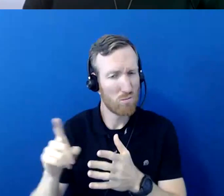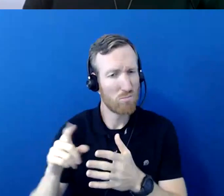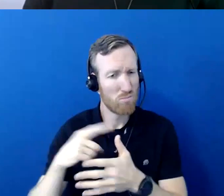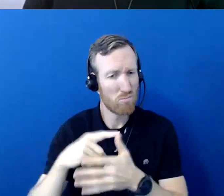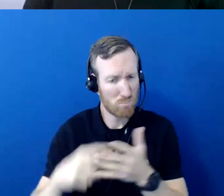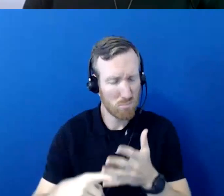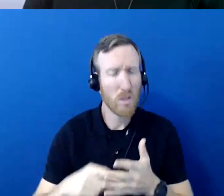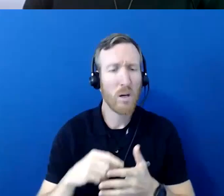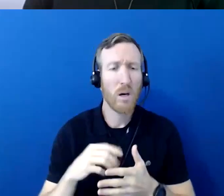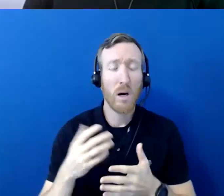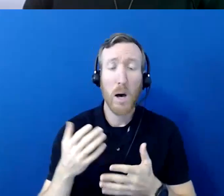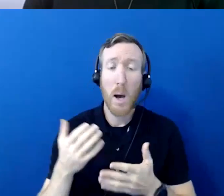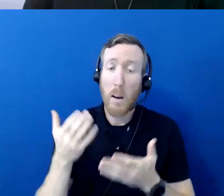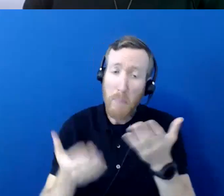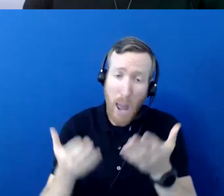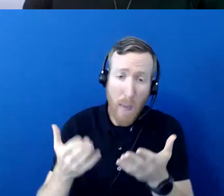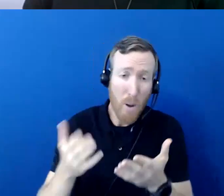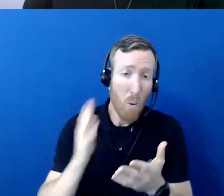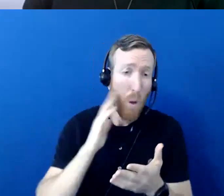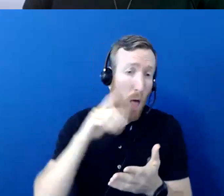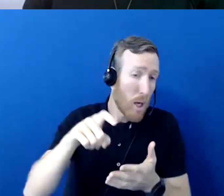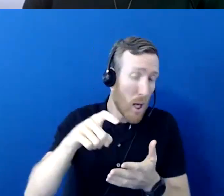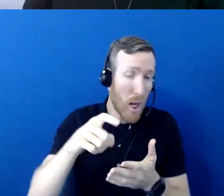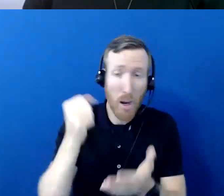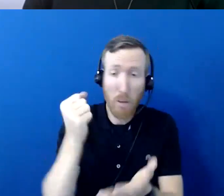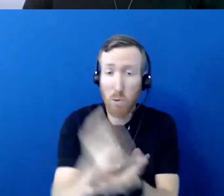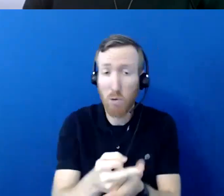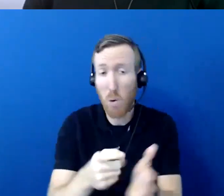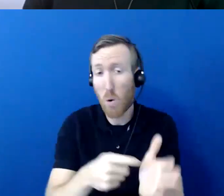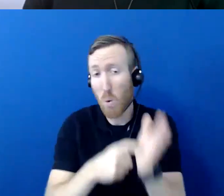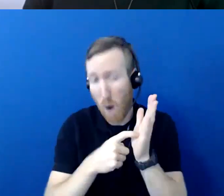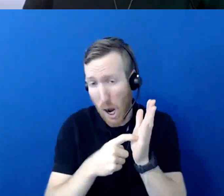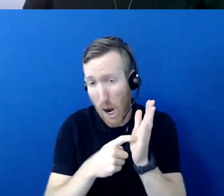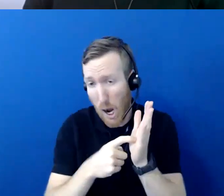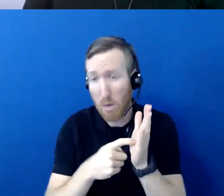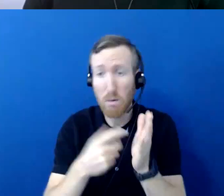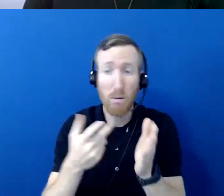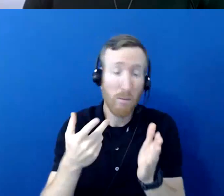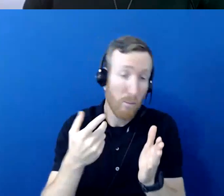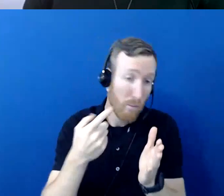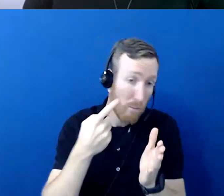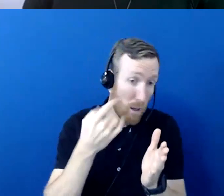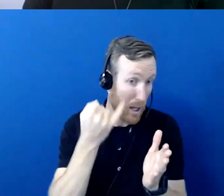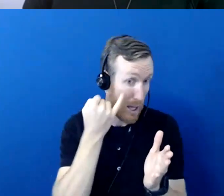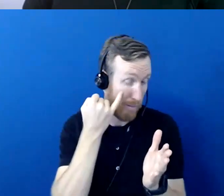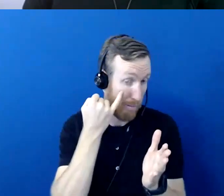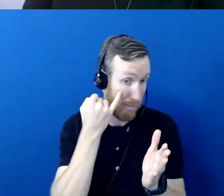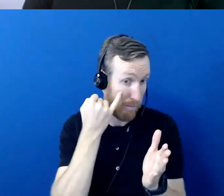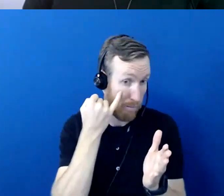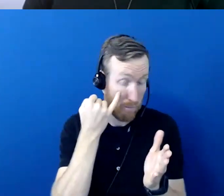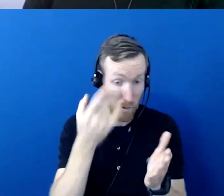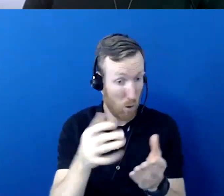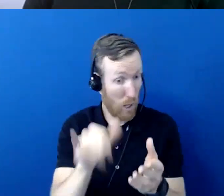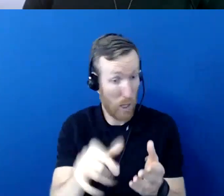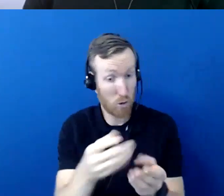may be approvals required, of course, if the solutions